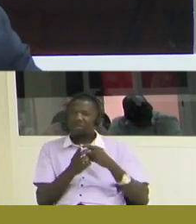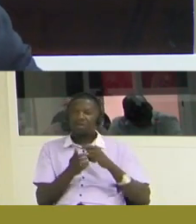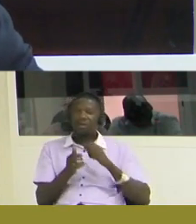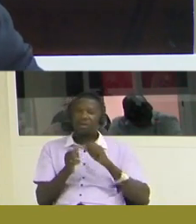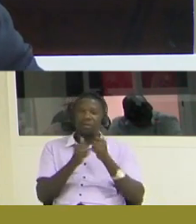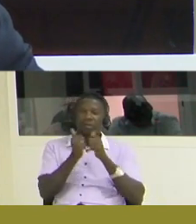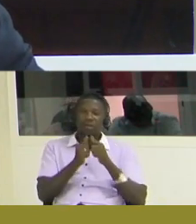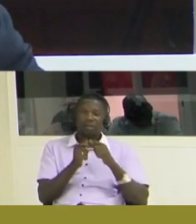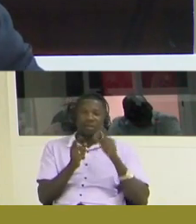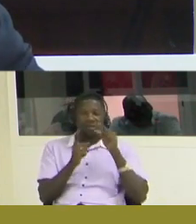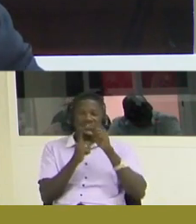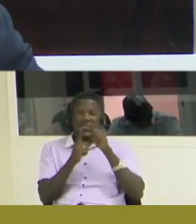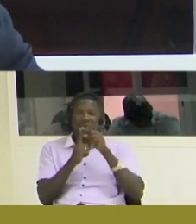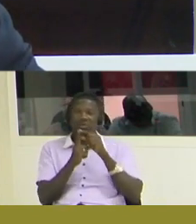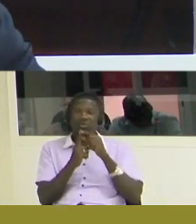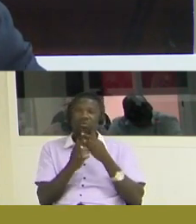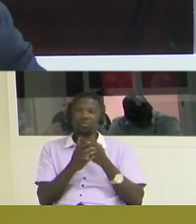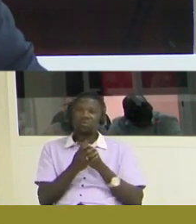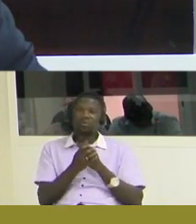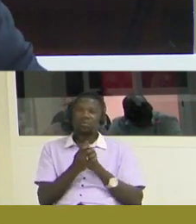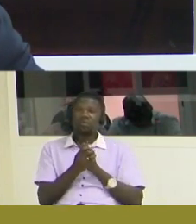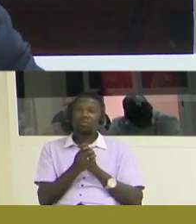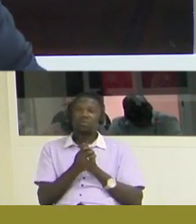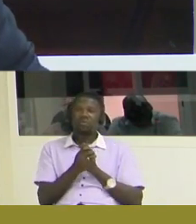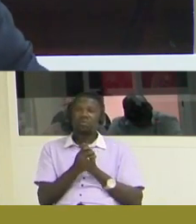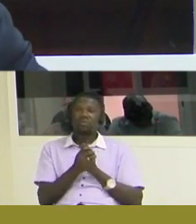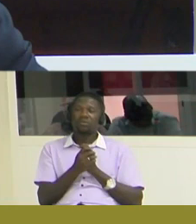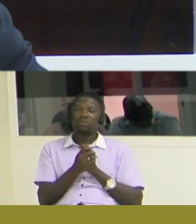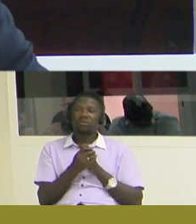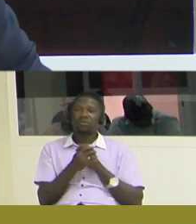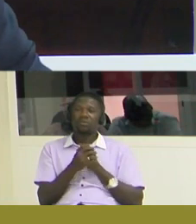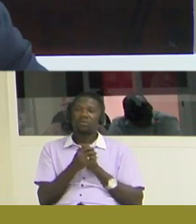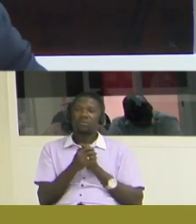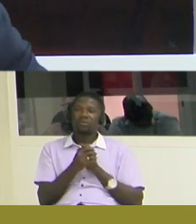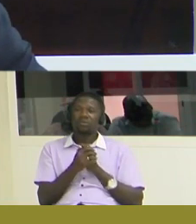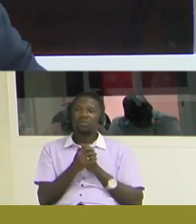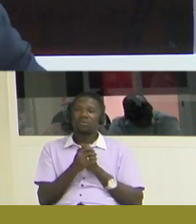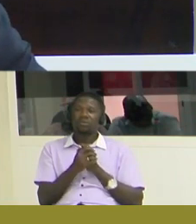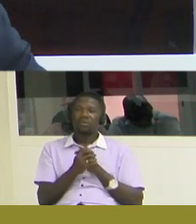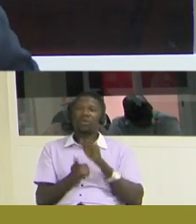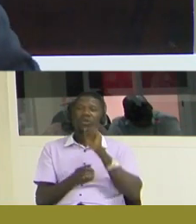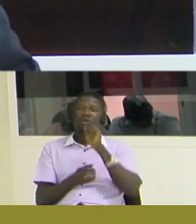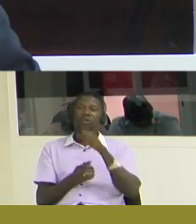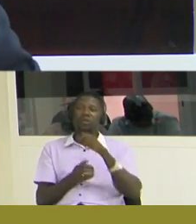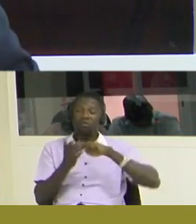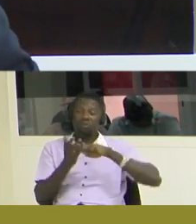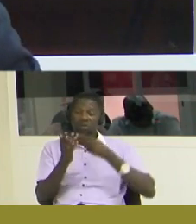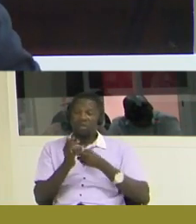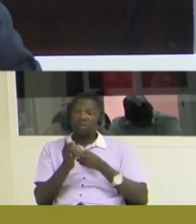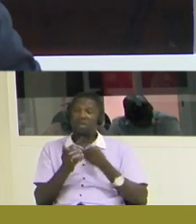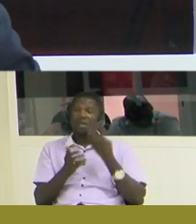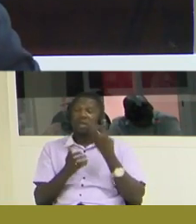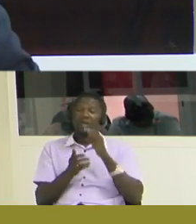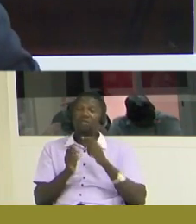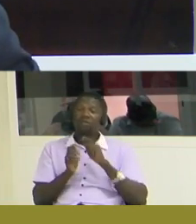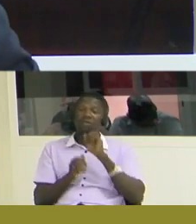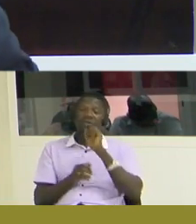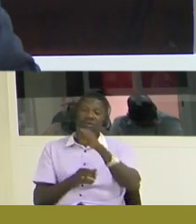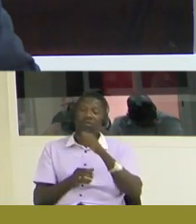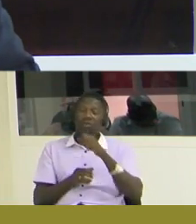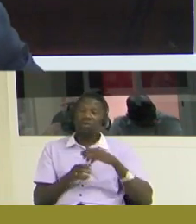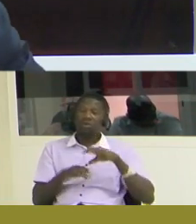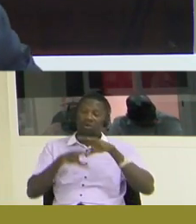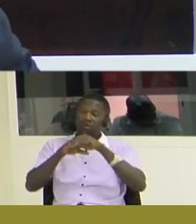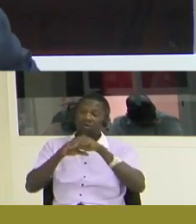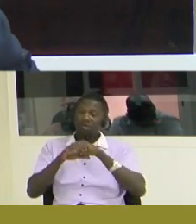proverb allege our local tribal bait arabela that means that if your enemies if your friend